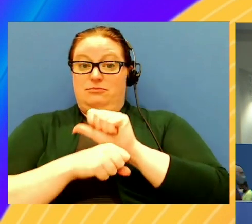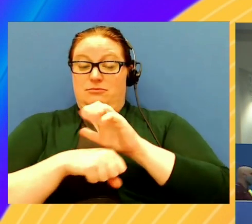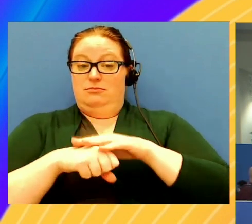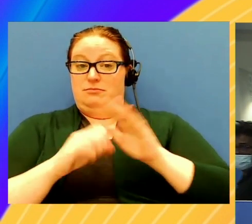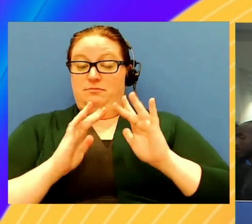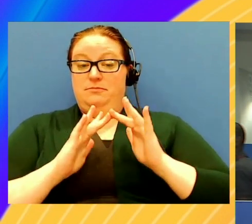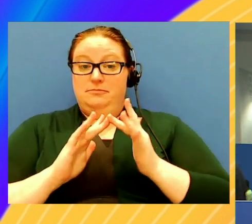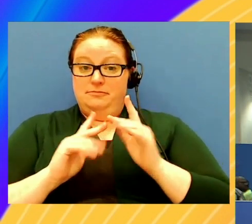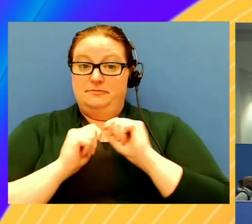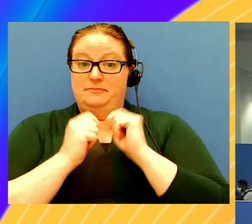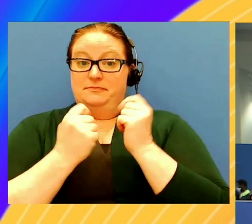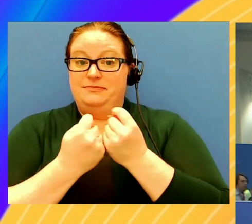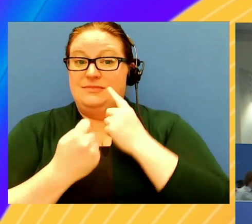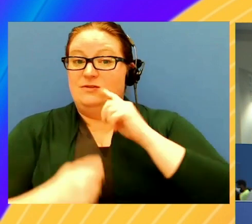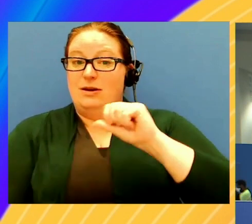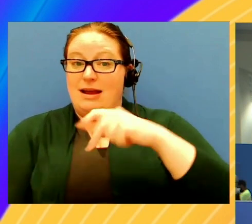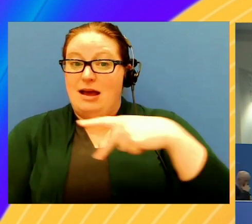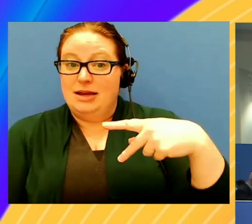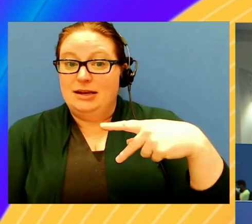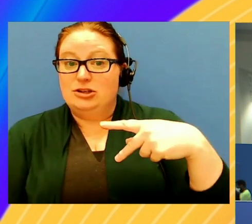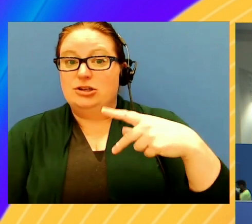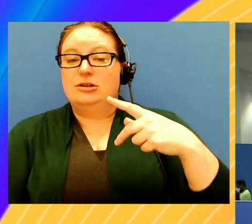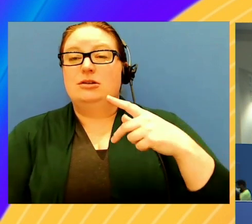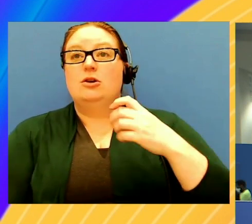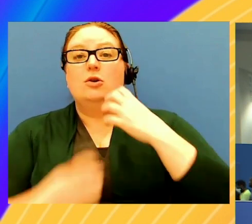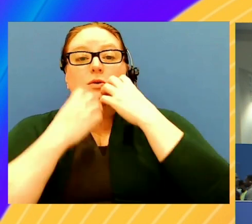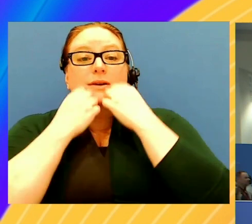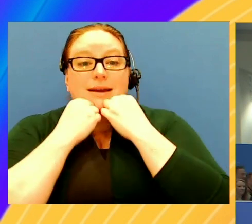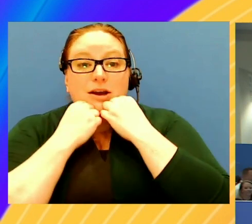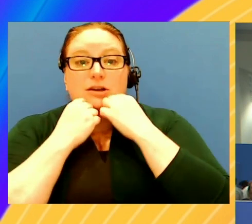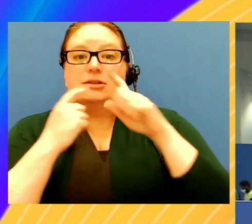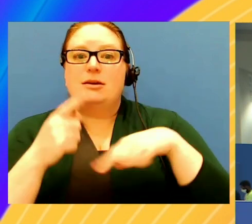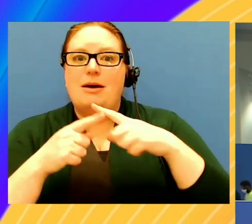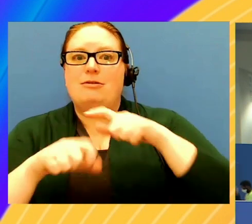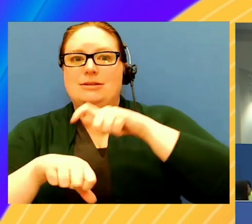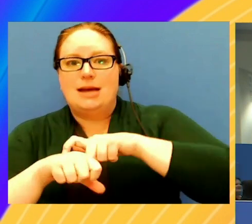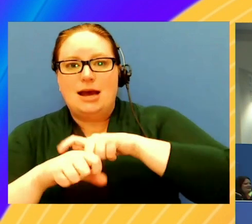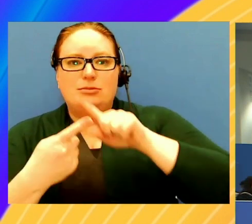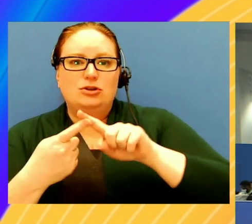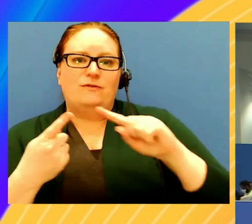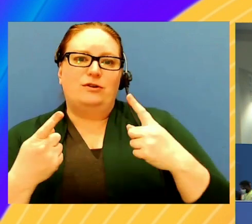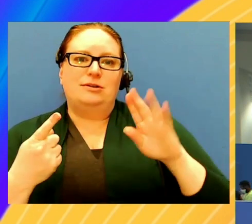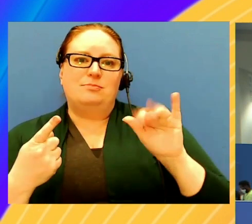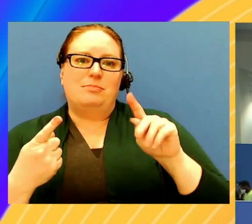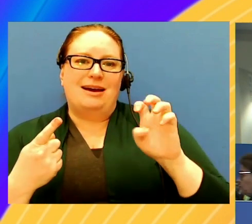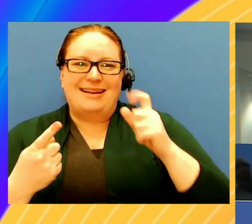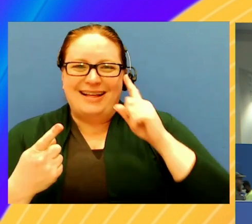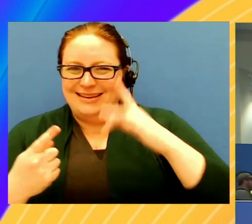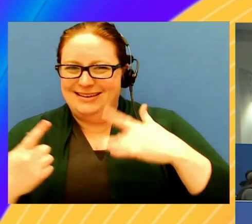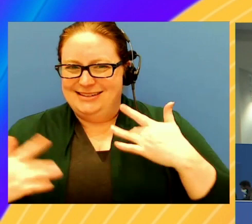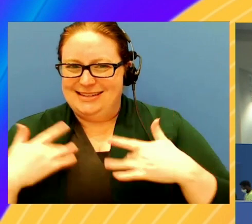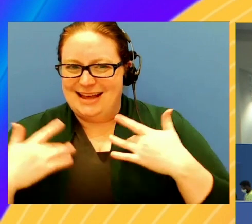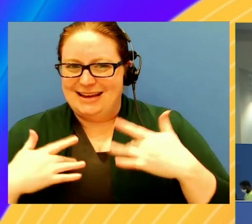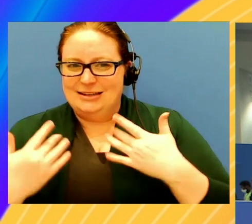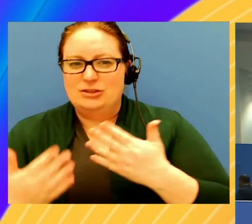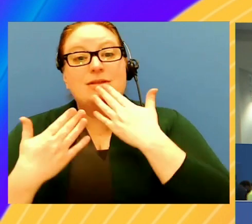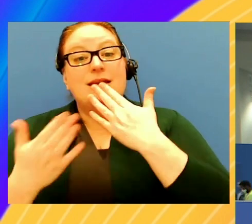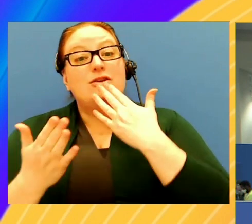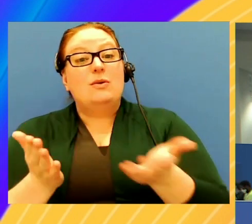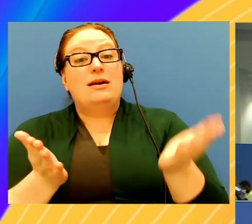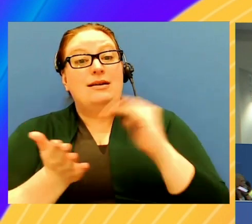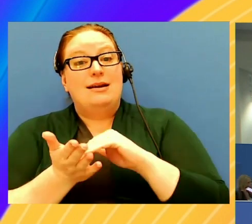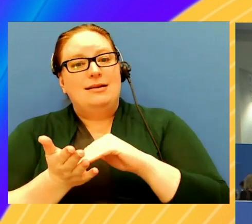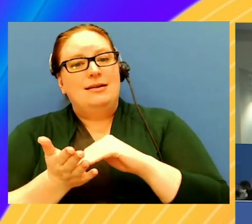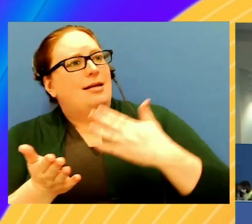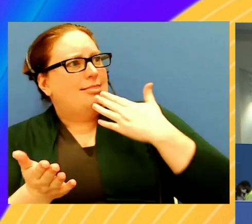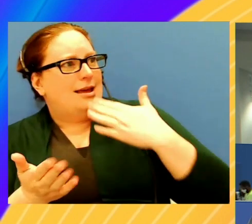internet team of an application who cares about time to first byte. Yeah. I think this is a really exciting thing. So thanks again. Yeah, And thanks for